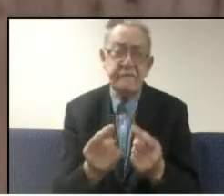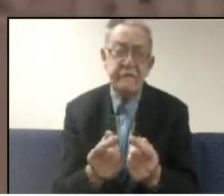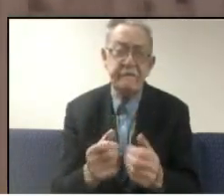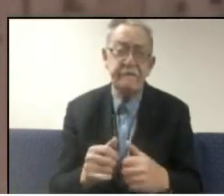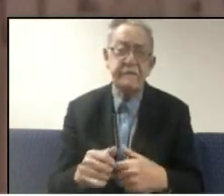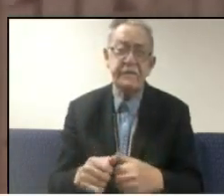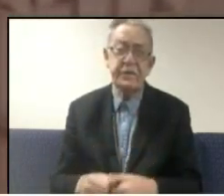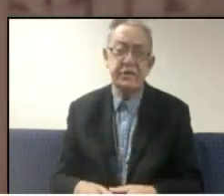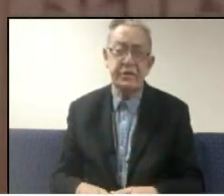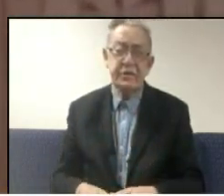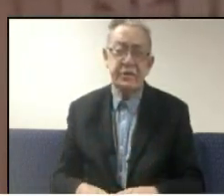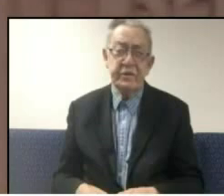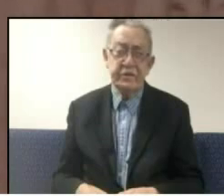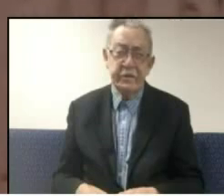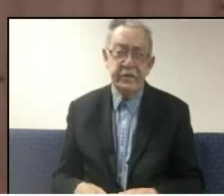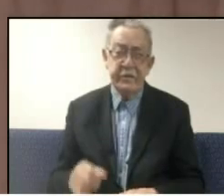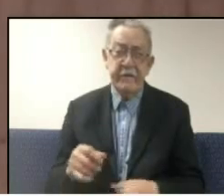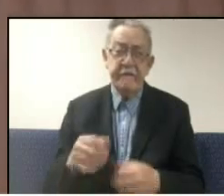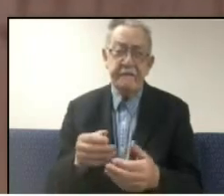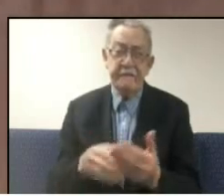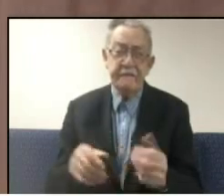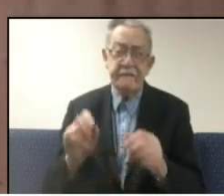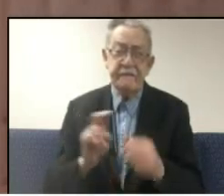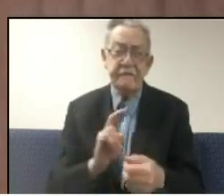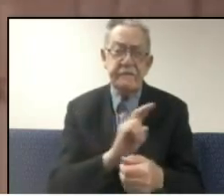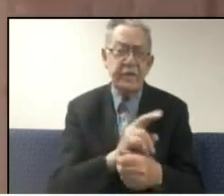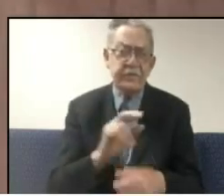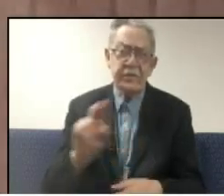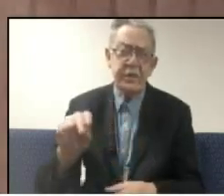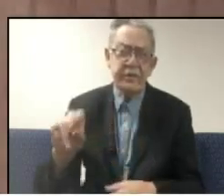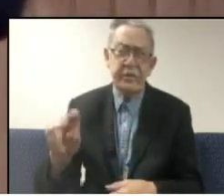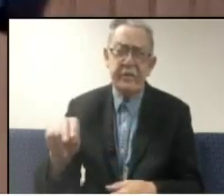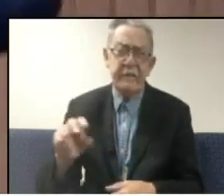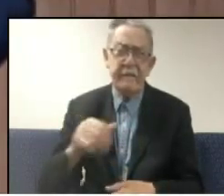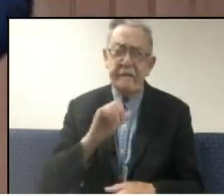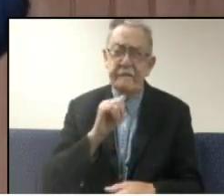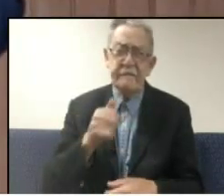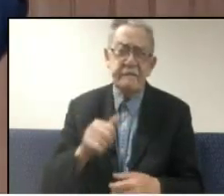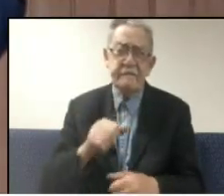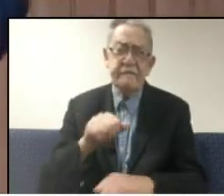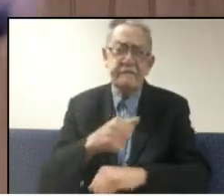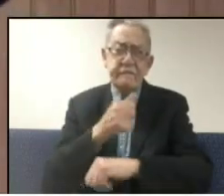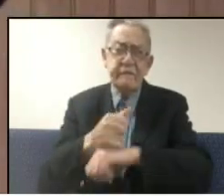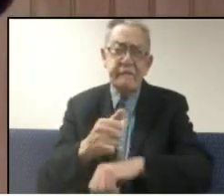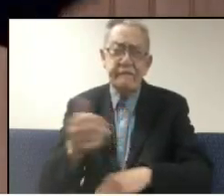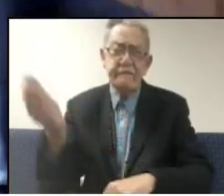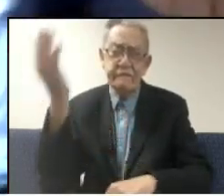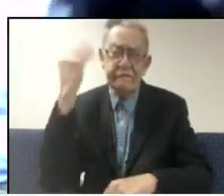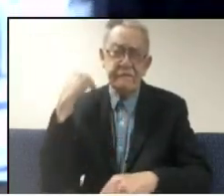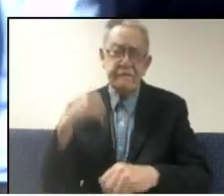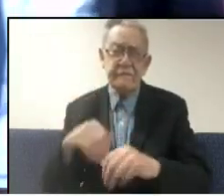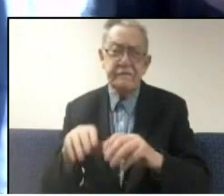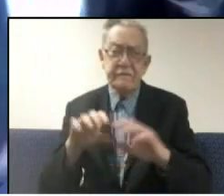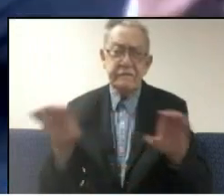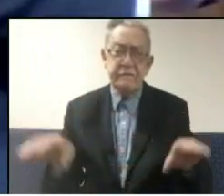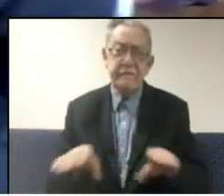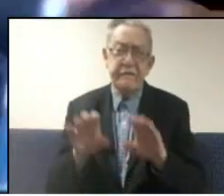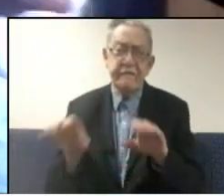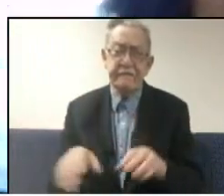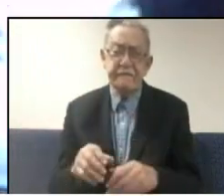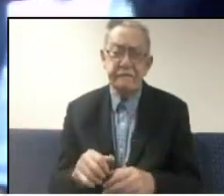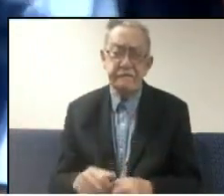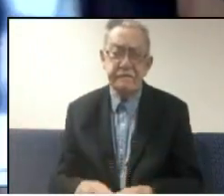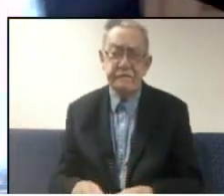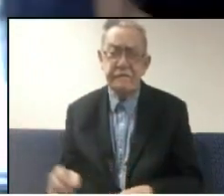know what? He might be somebody I could use. No, it's not based on your past behavior. And so if your past behavior has